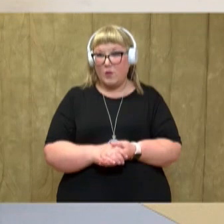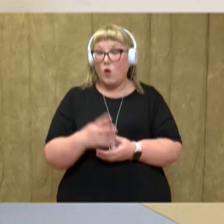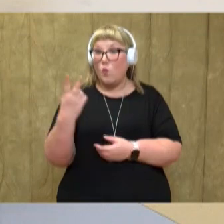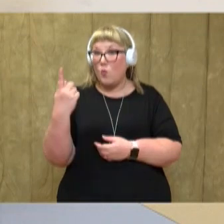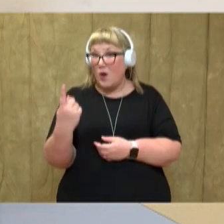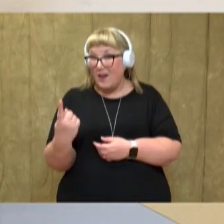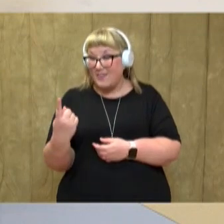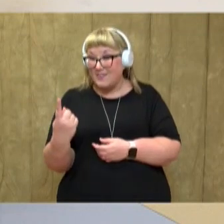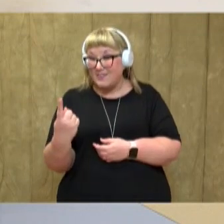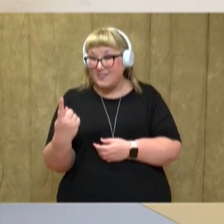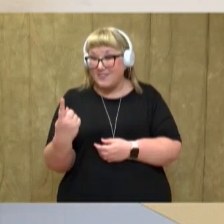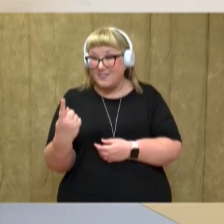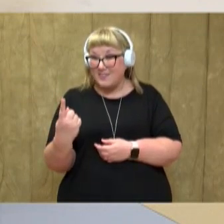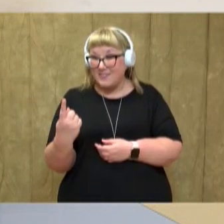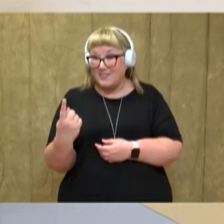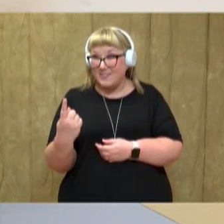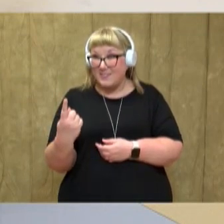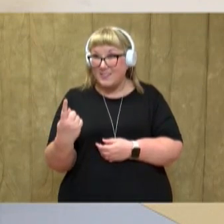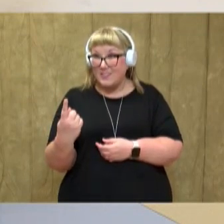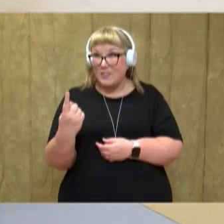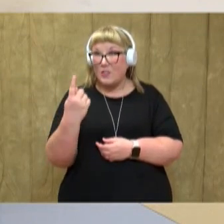1 scoop,